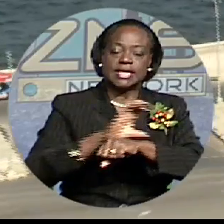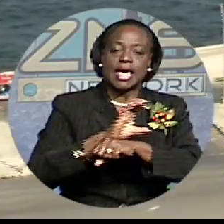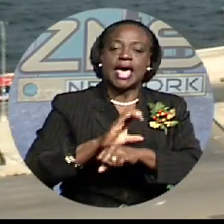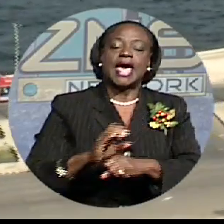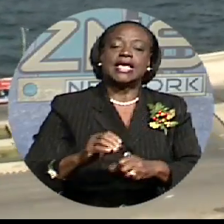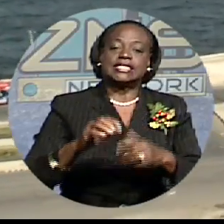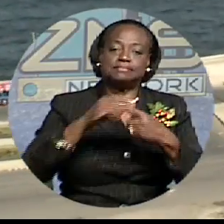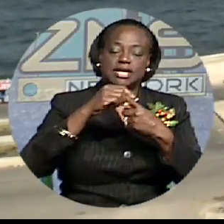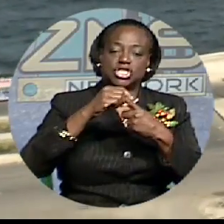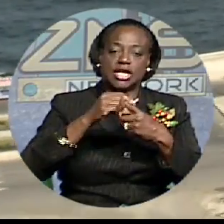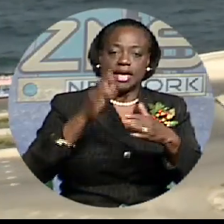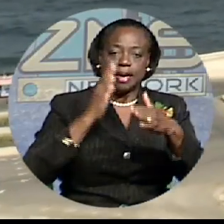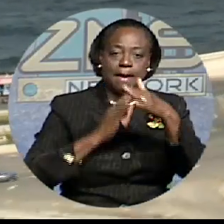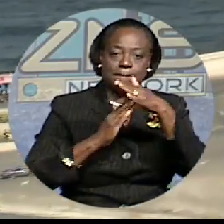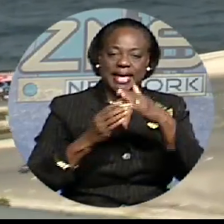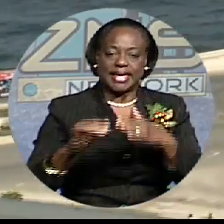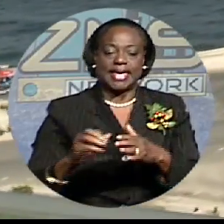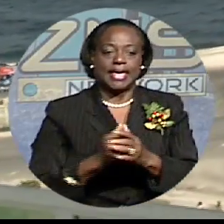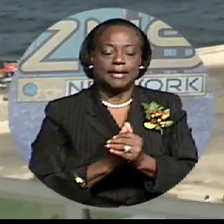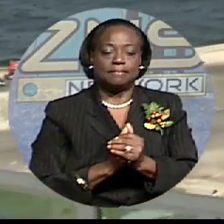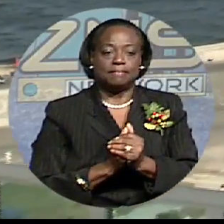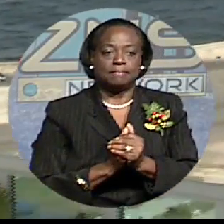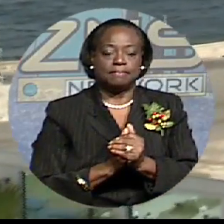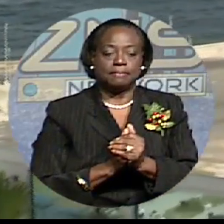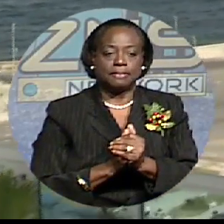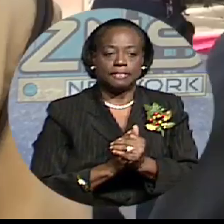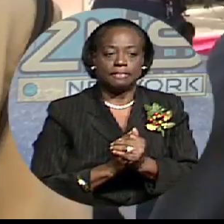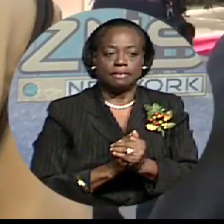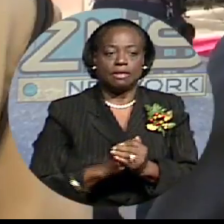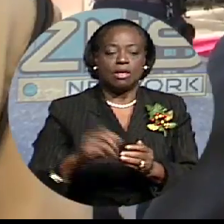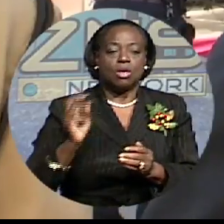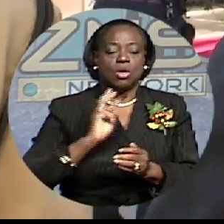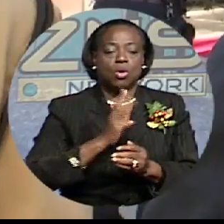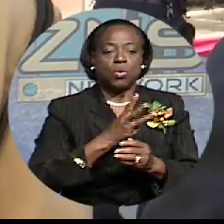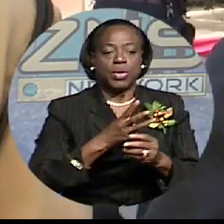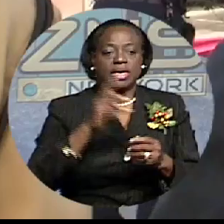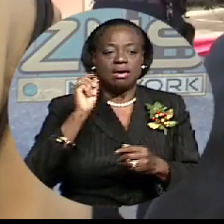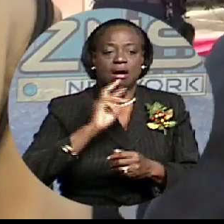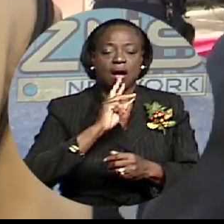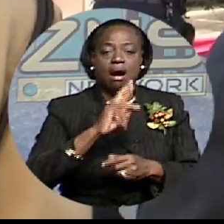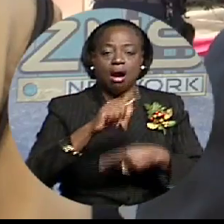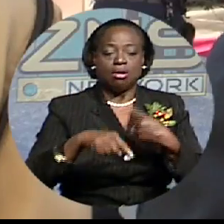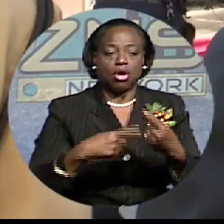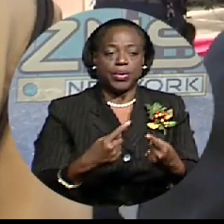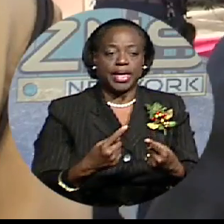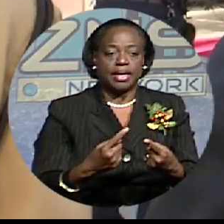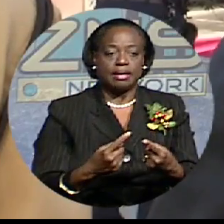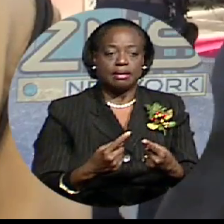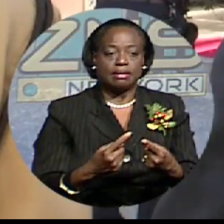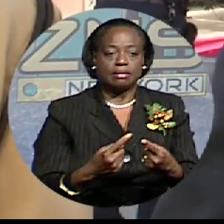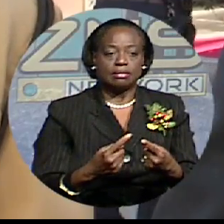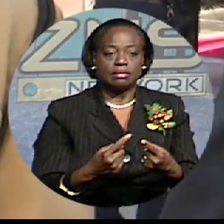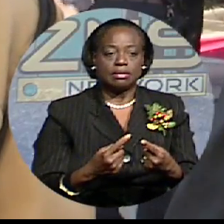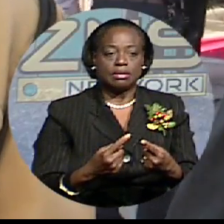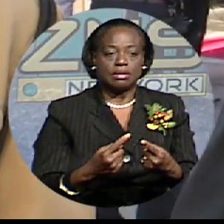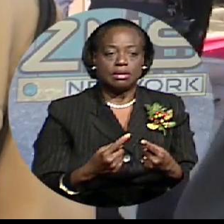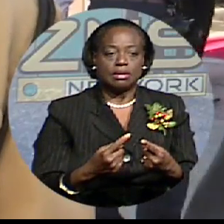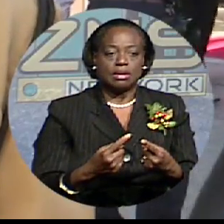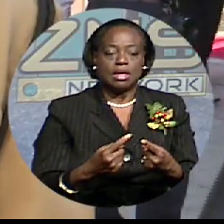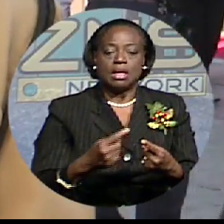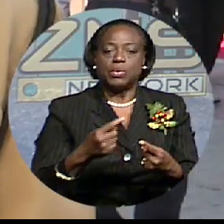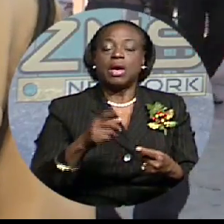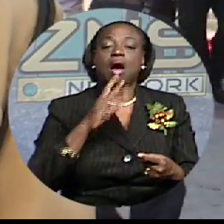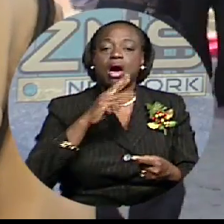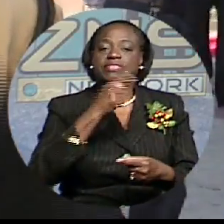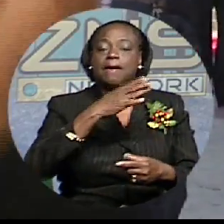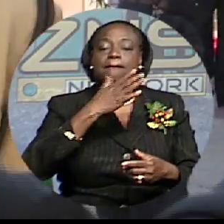is top on many travelers' agenda. We have to solve the issues in this country because we are going at being the best little country in the